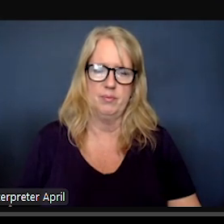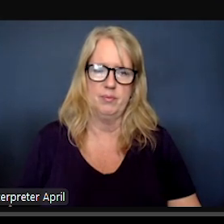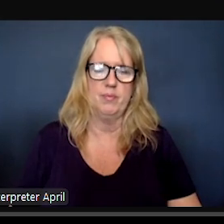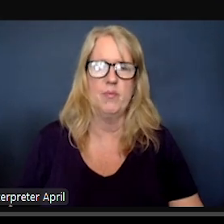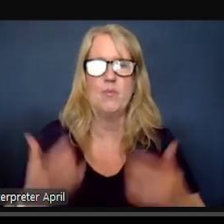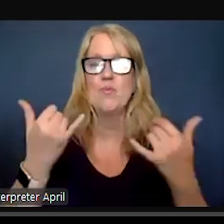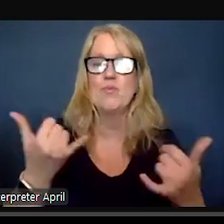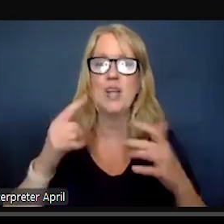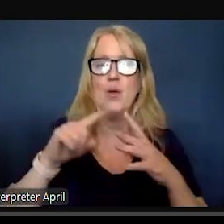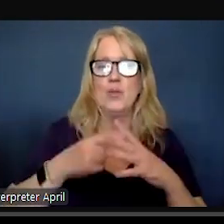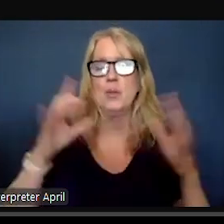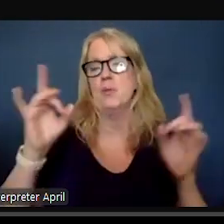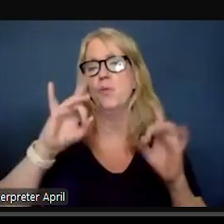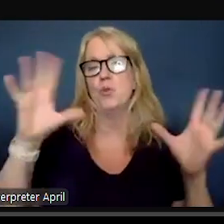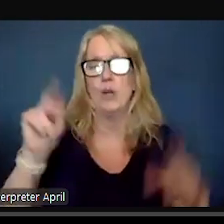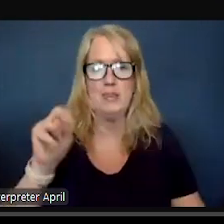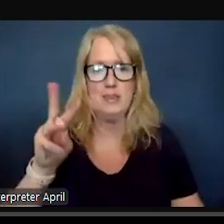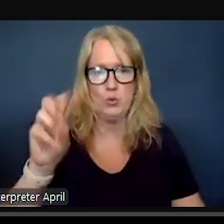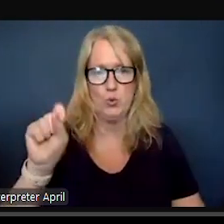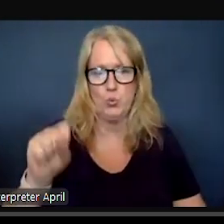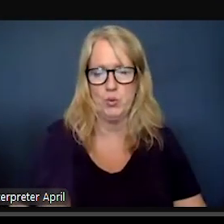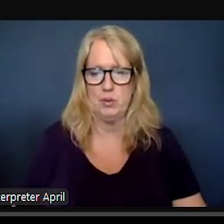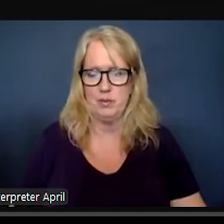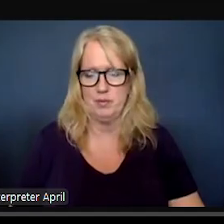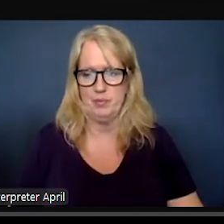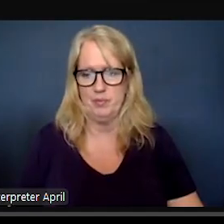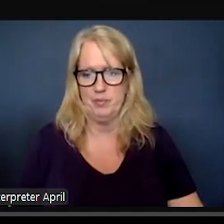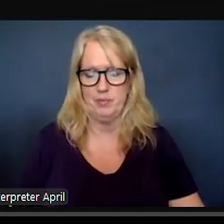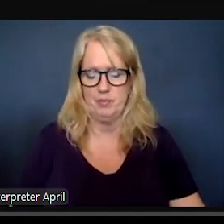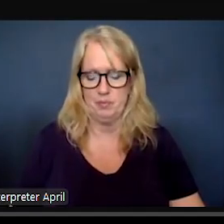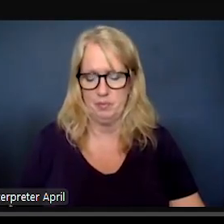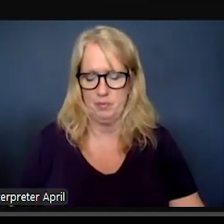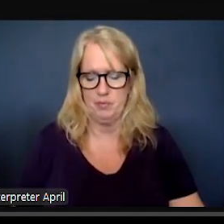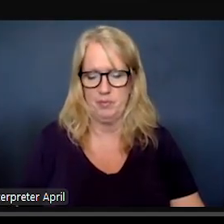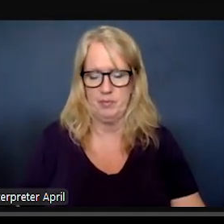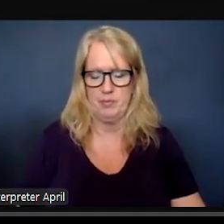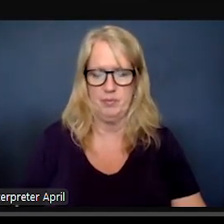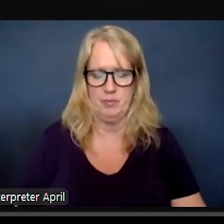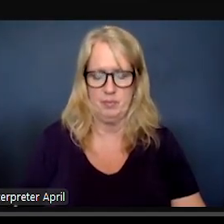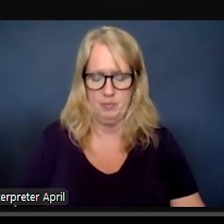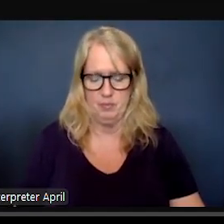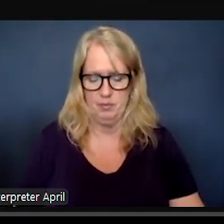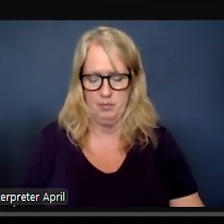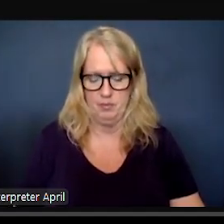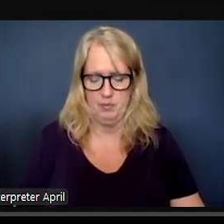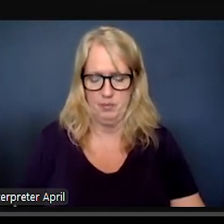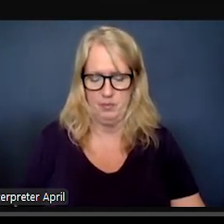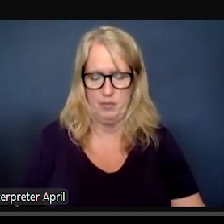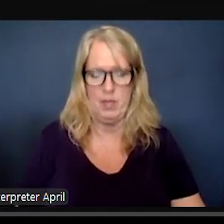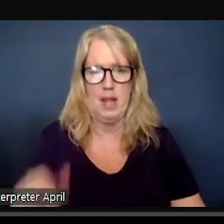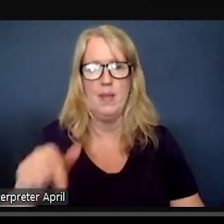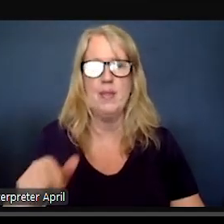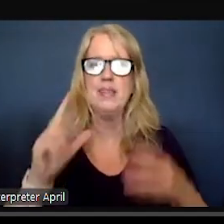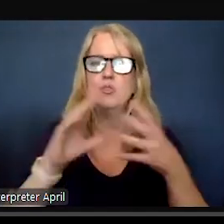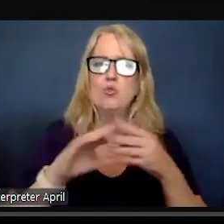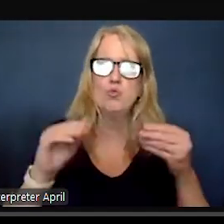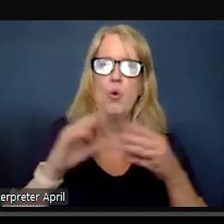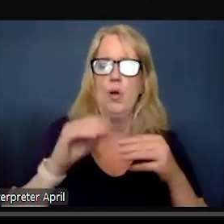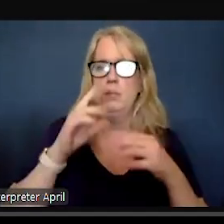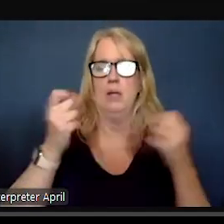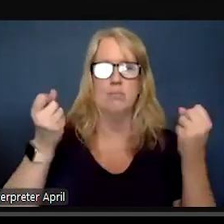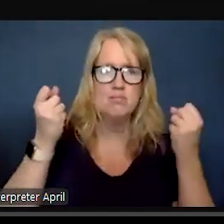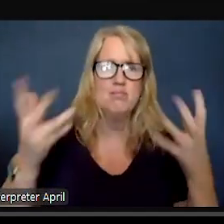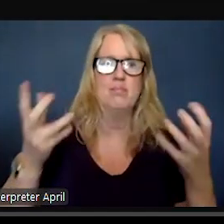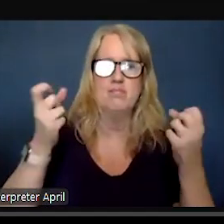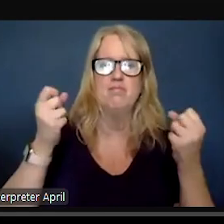And let's get to the crisis news. So this is a story about thousands of